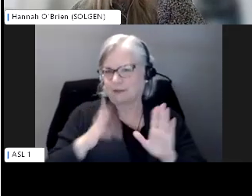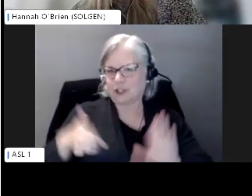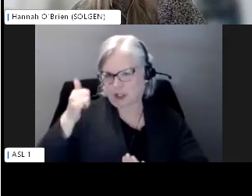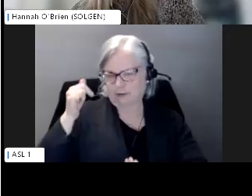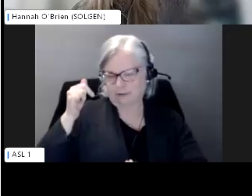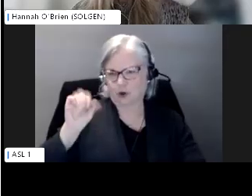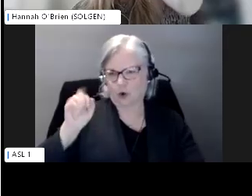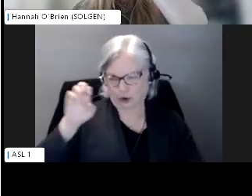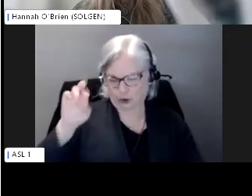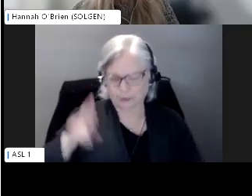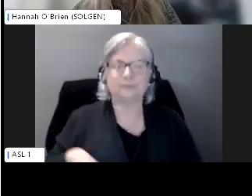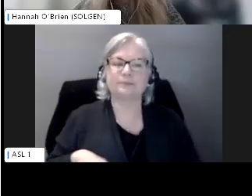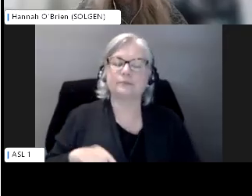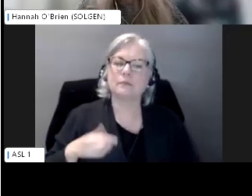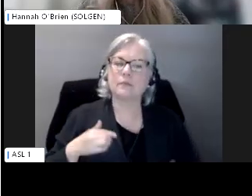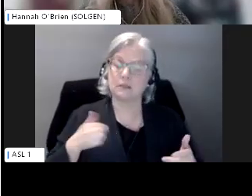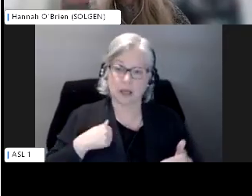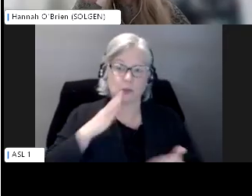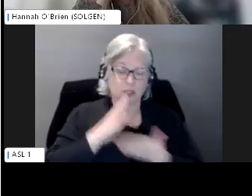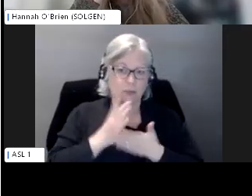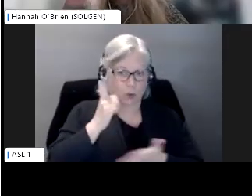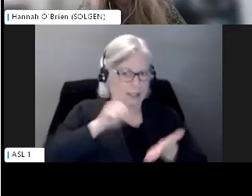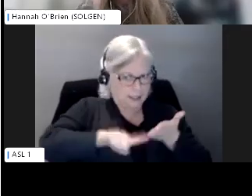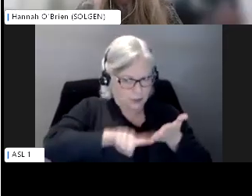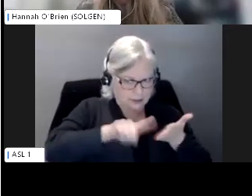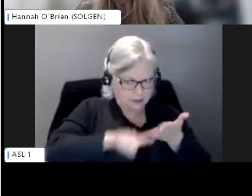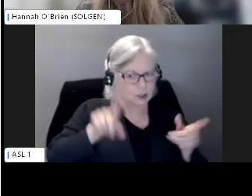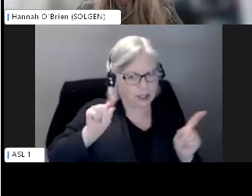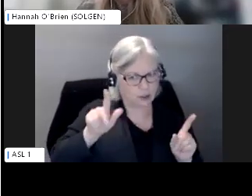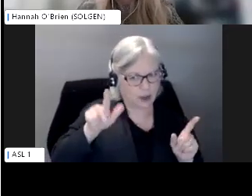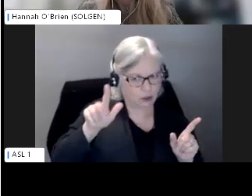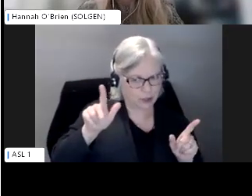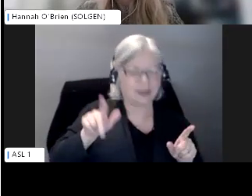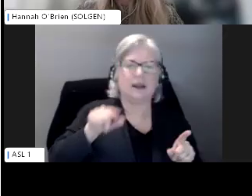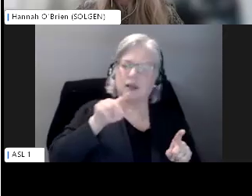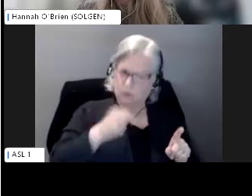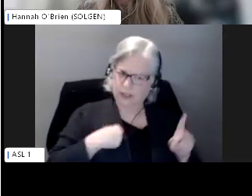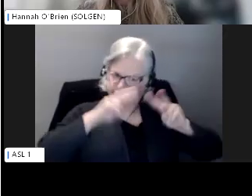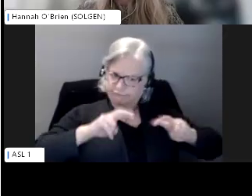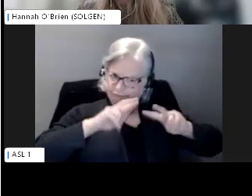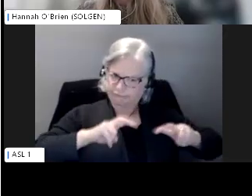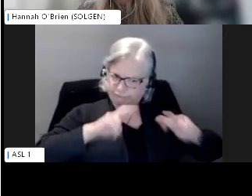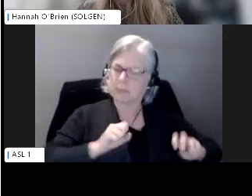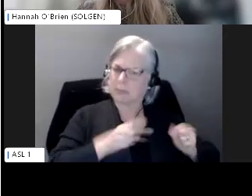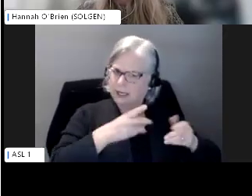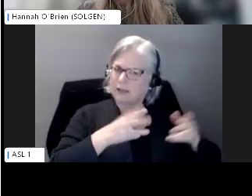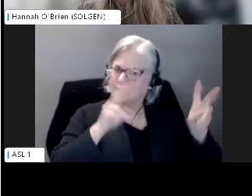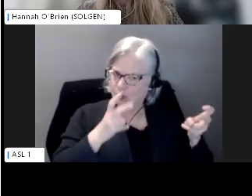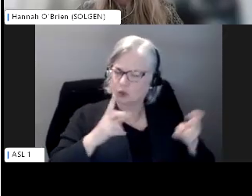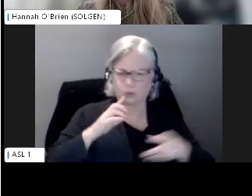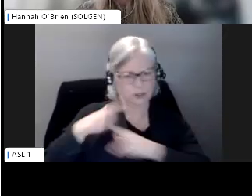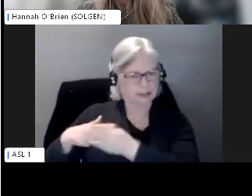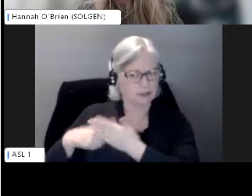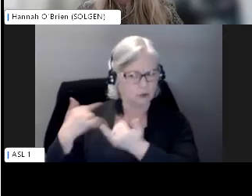to be speaking about a 2023 inquest that examined many of the issues that we've been discussing today